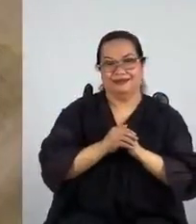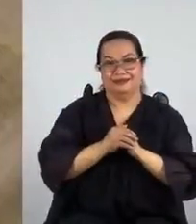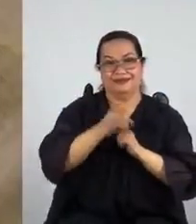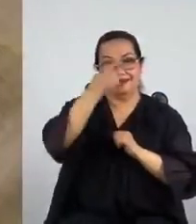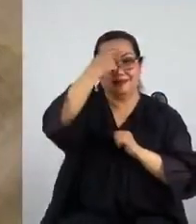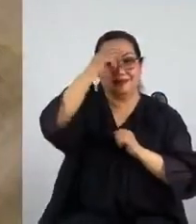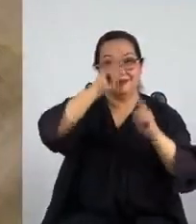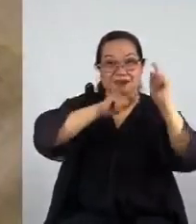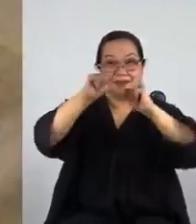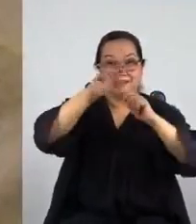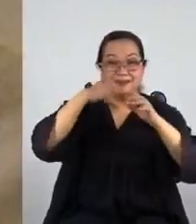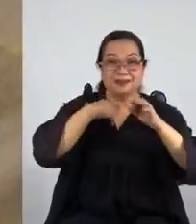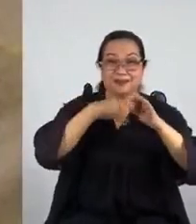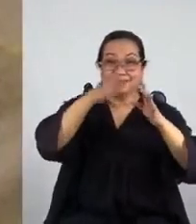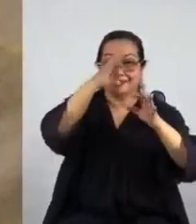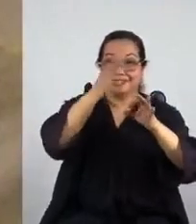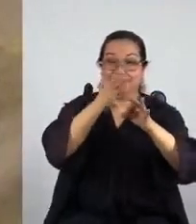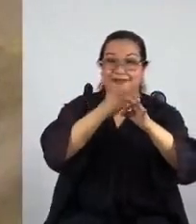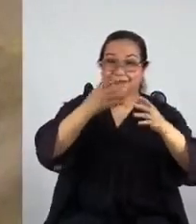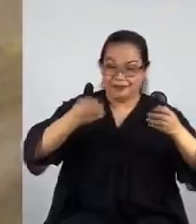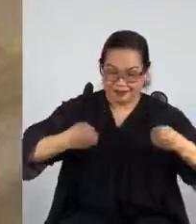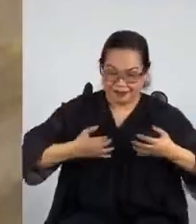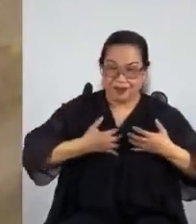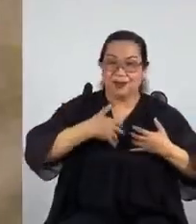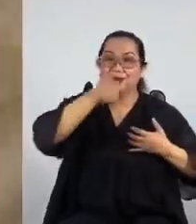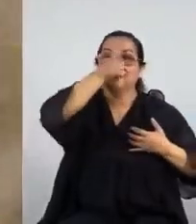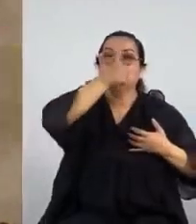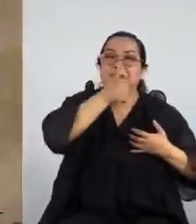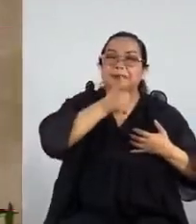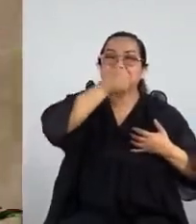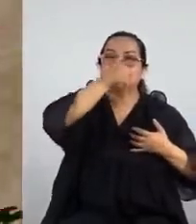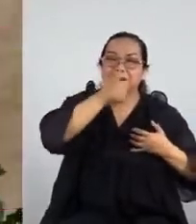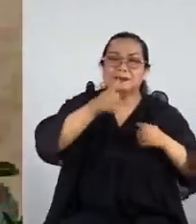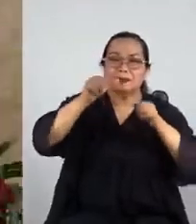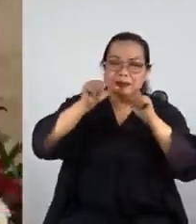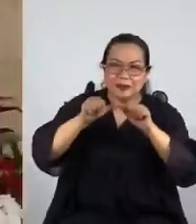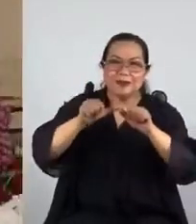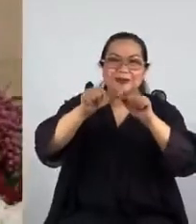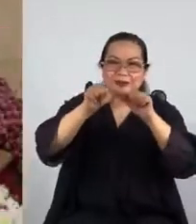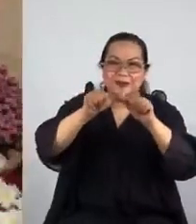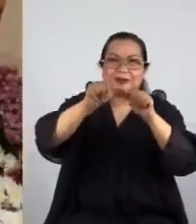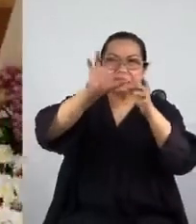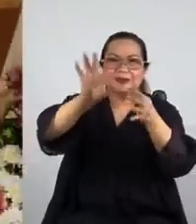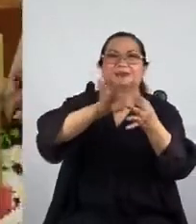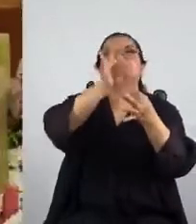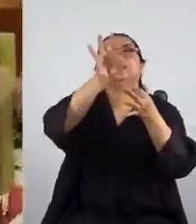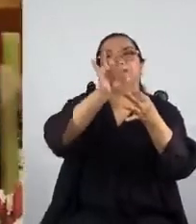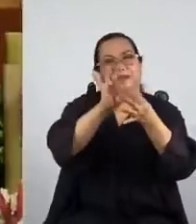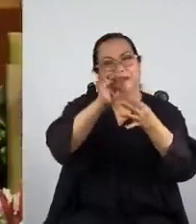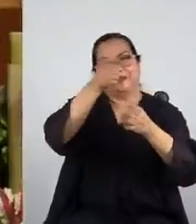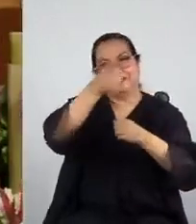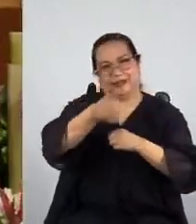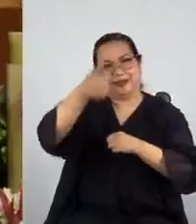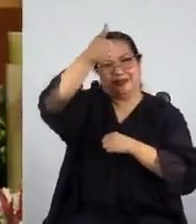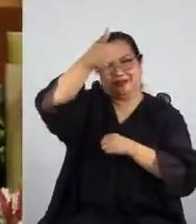Because the trials of our faith are producing in us endurance, and endurance will work its perfect work in us.